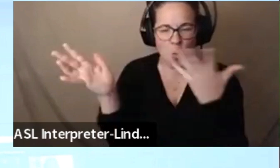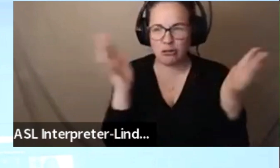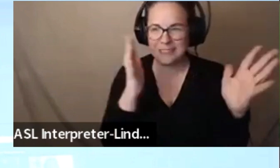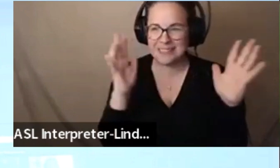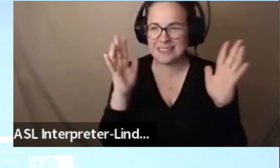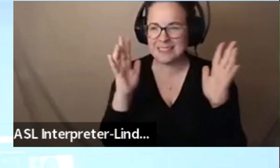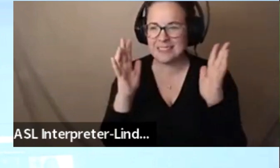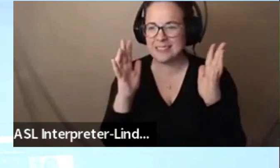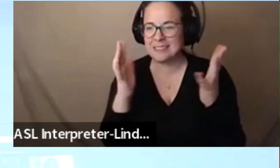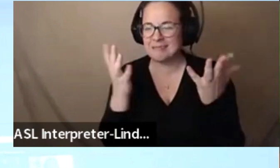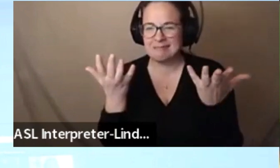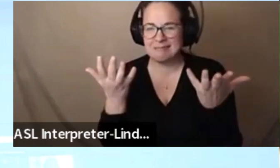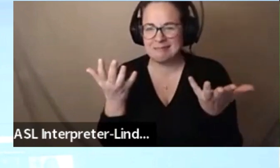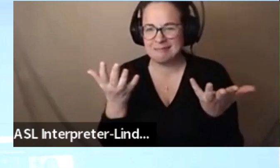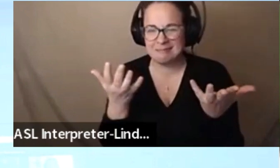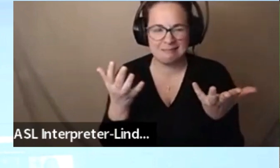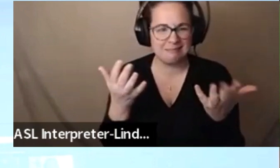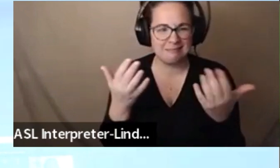witches turn up, and